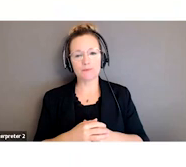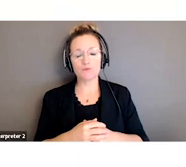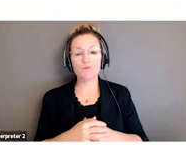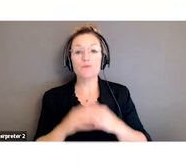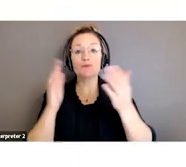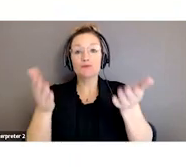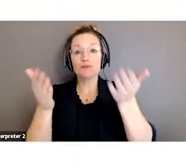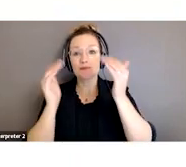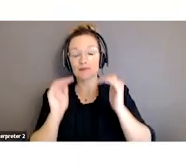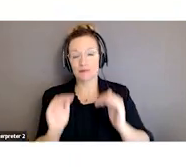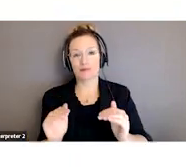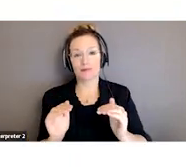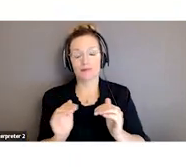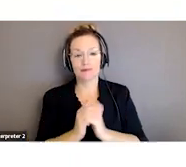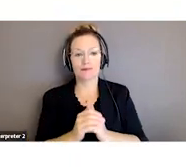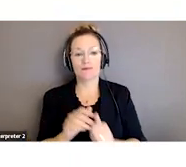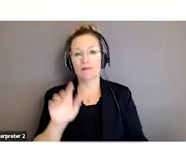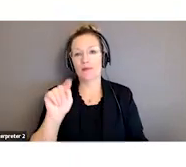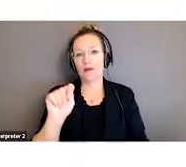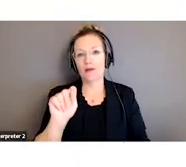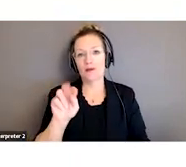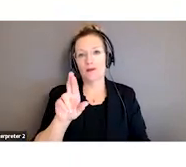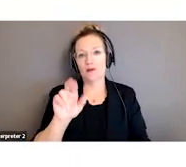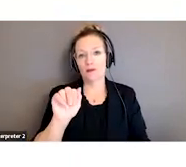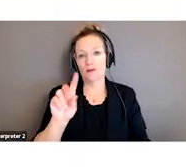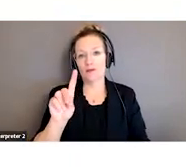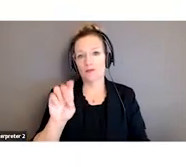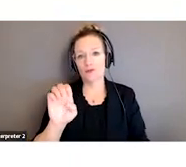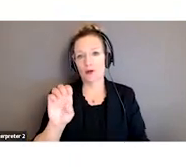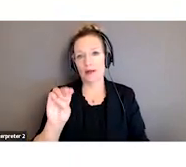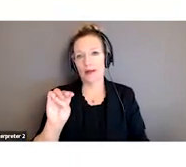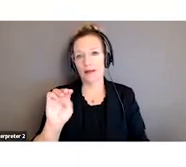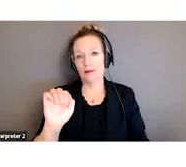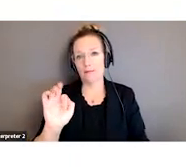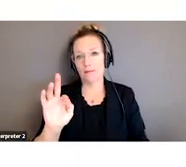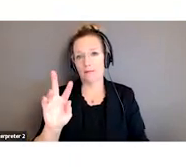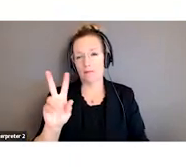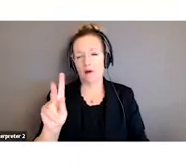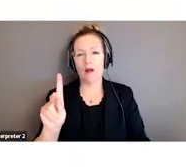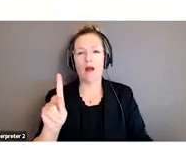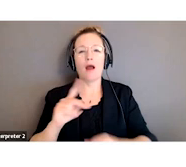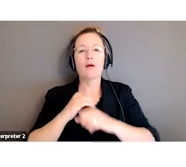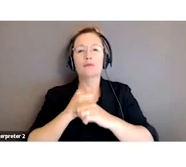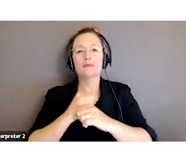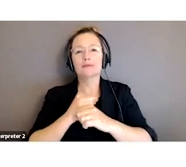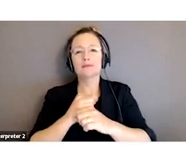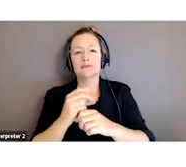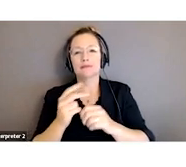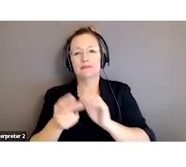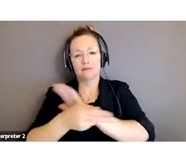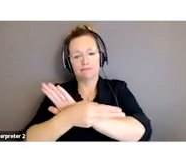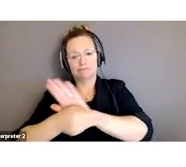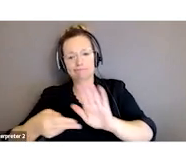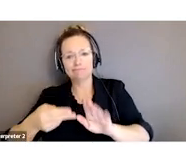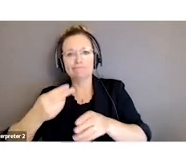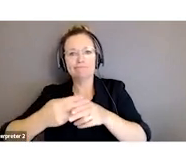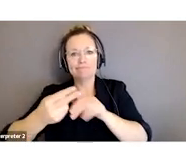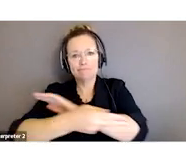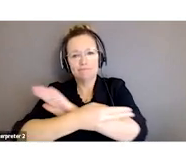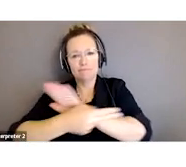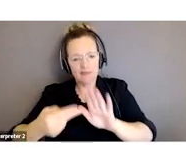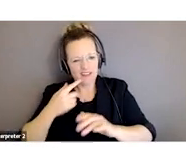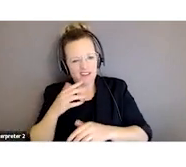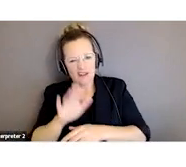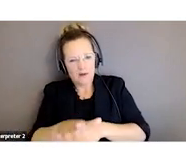Next, we'll talk about trademarks. Trademarks protect brands, essentially. You protect elements that distinguish